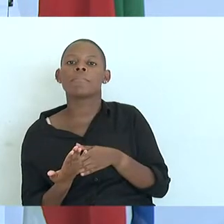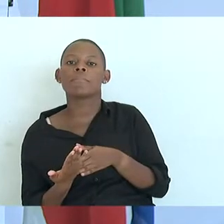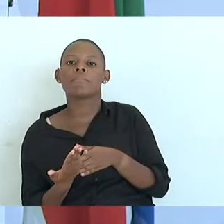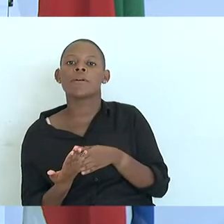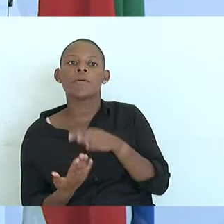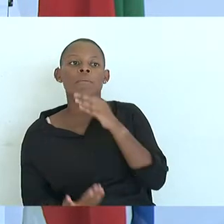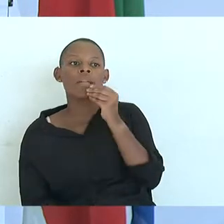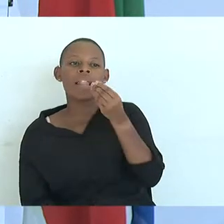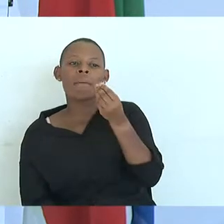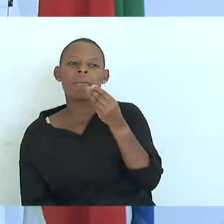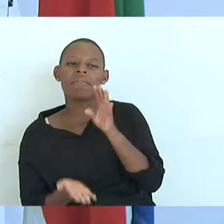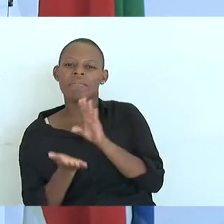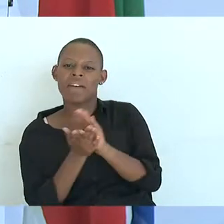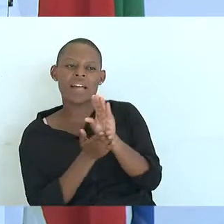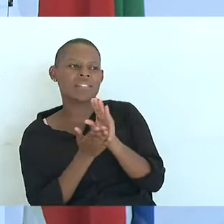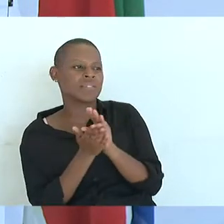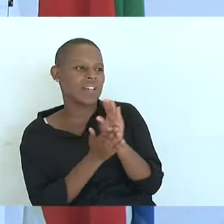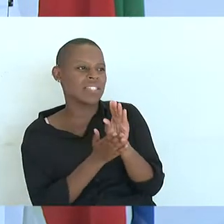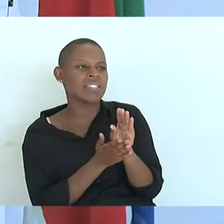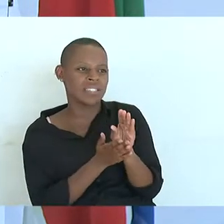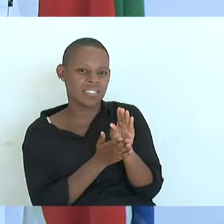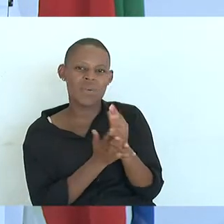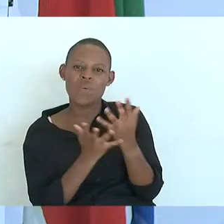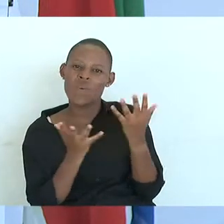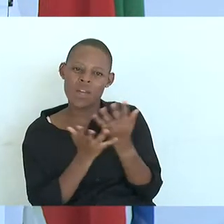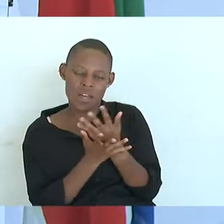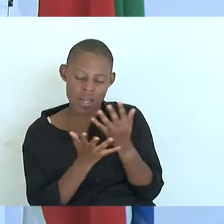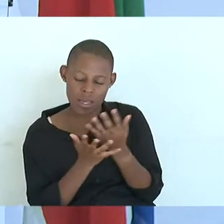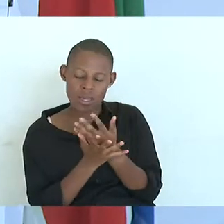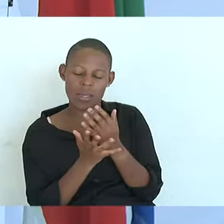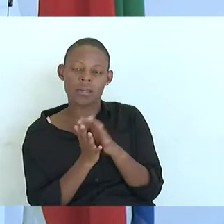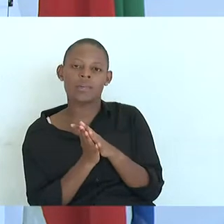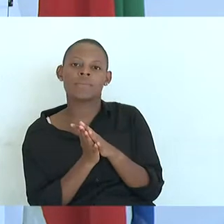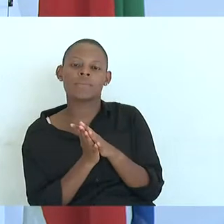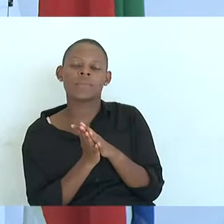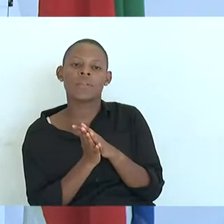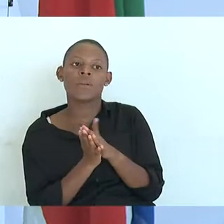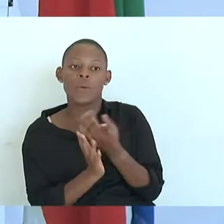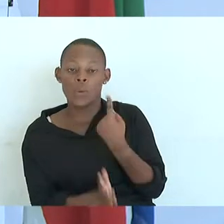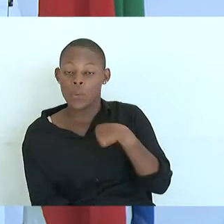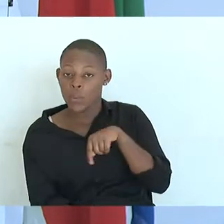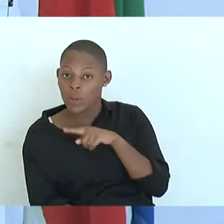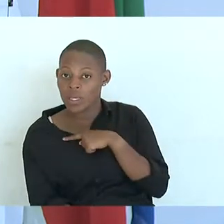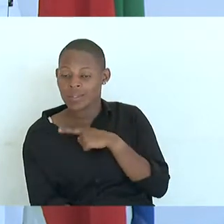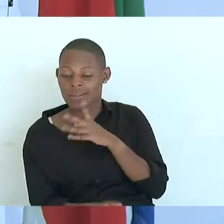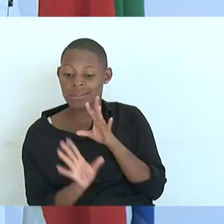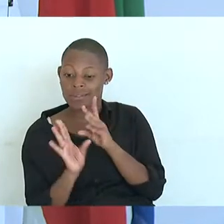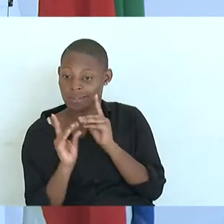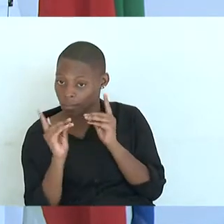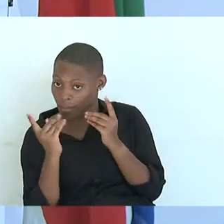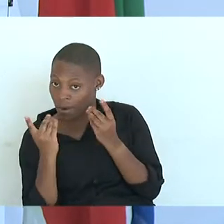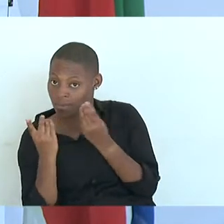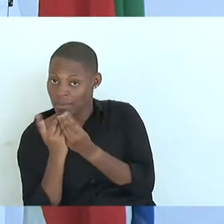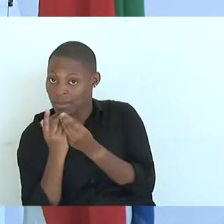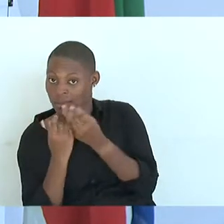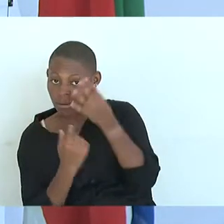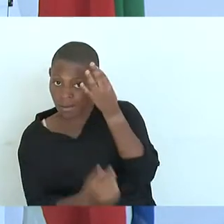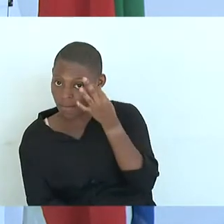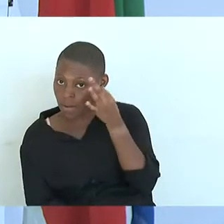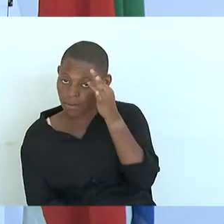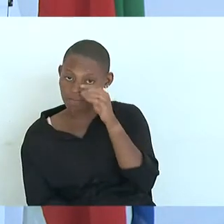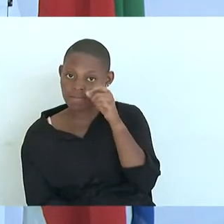funds that Premier had referred to. Tina, as a department, will work with